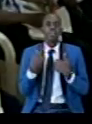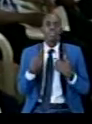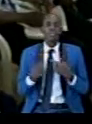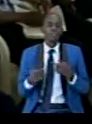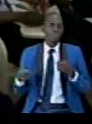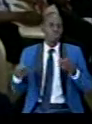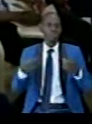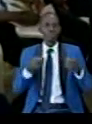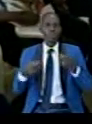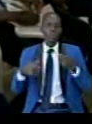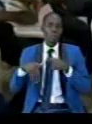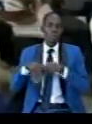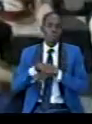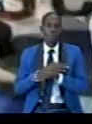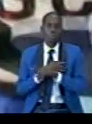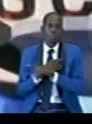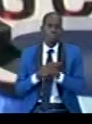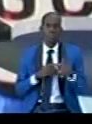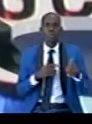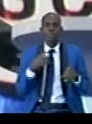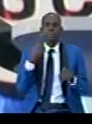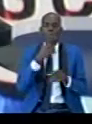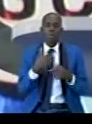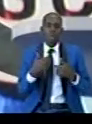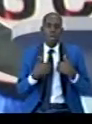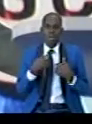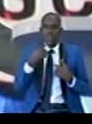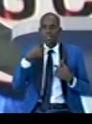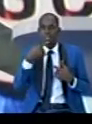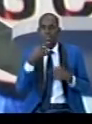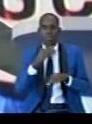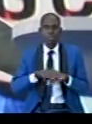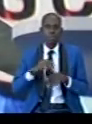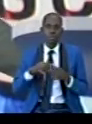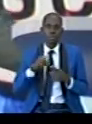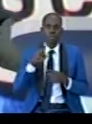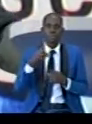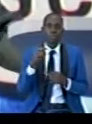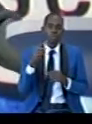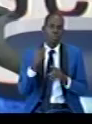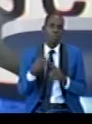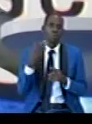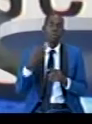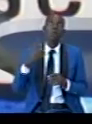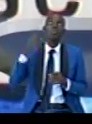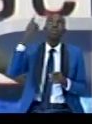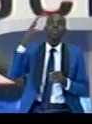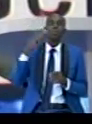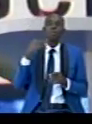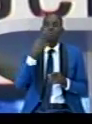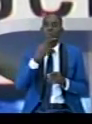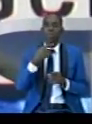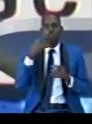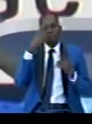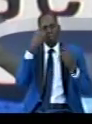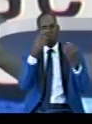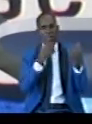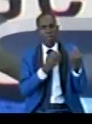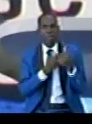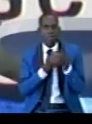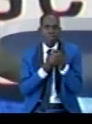which have rule over you, who have spoken unto you the word of God, whose faith